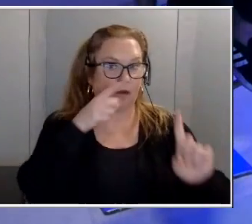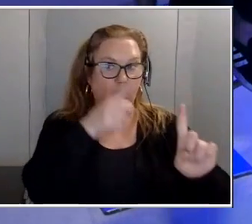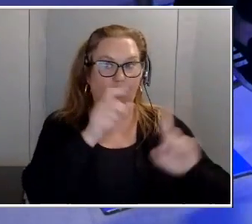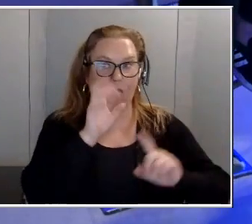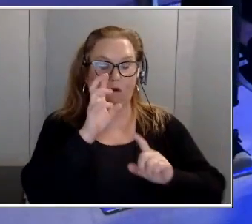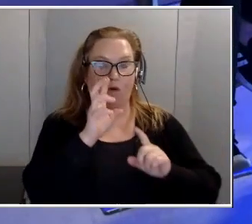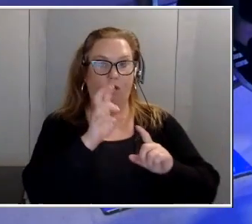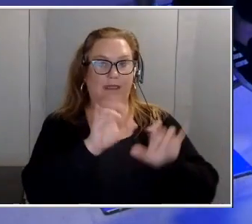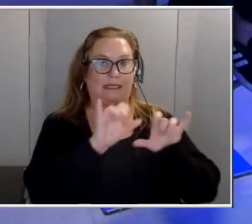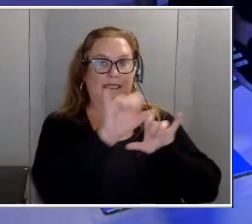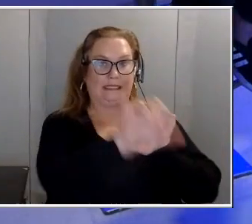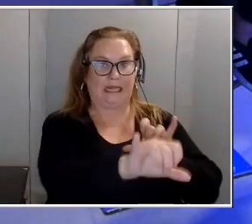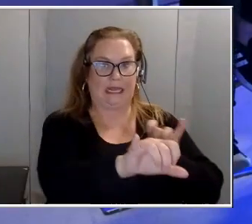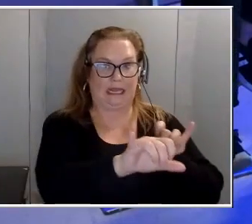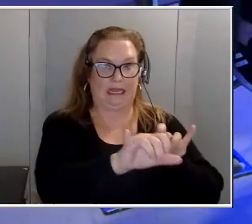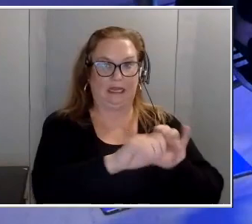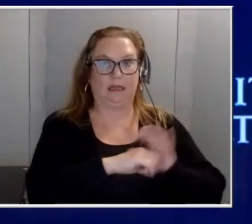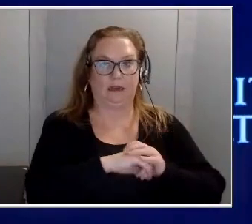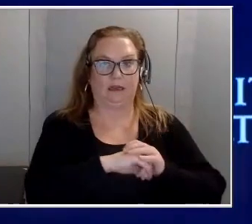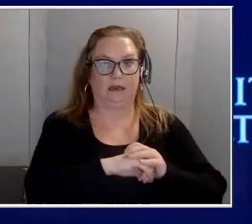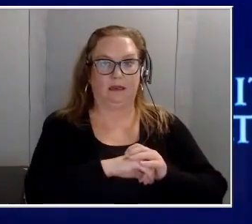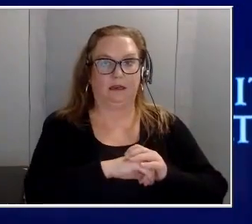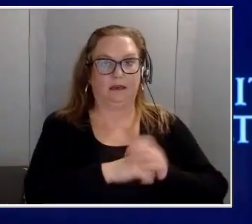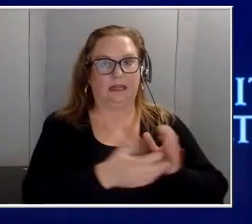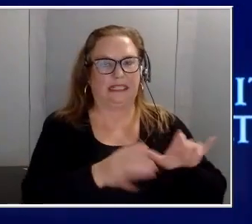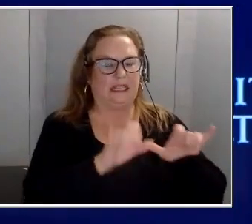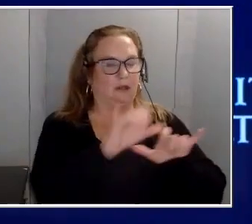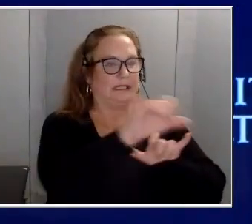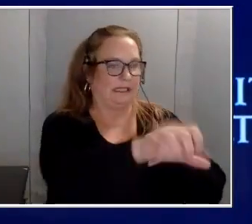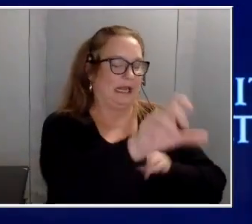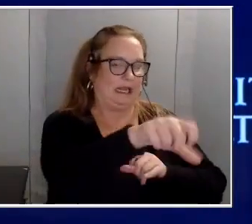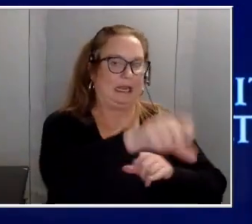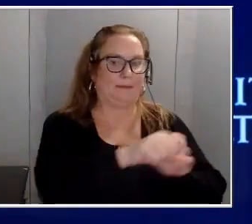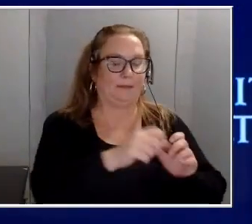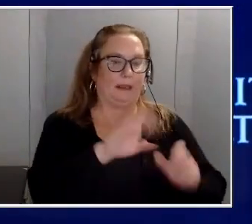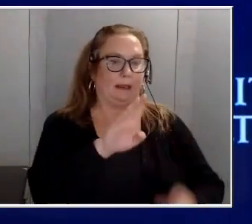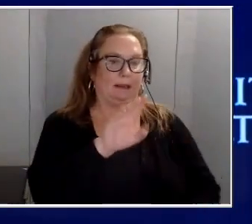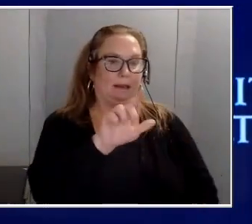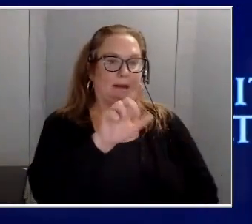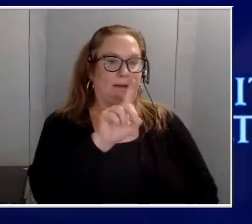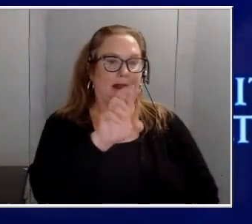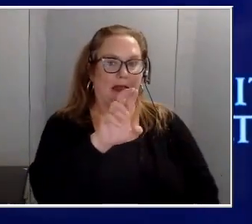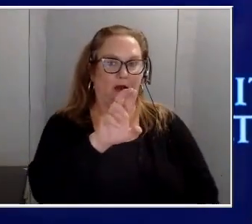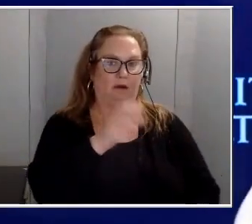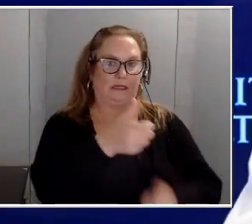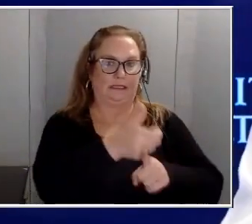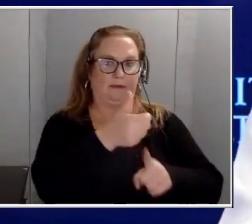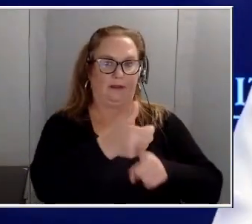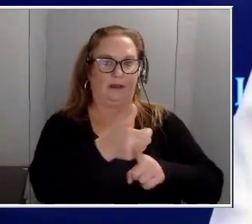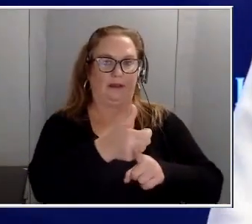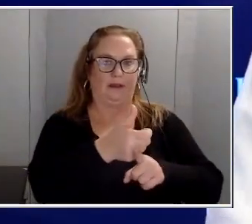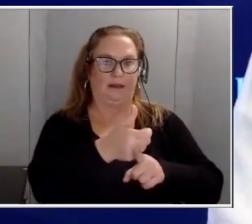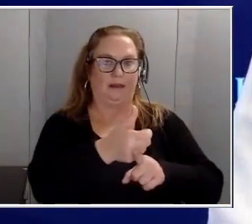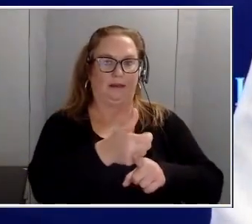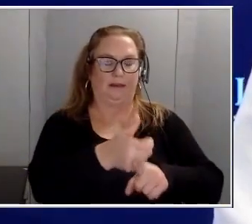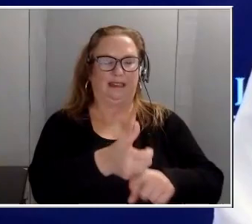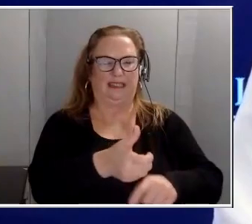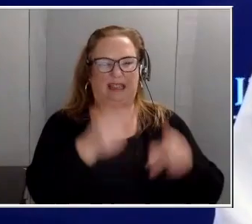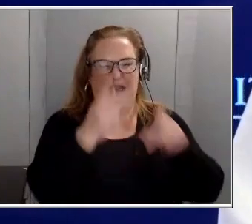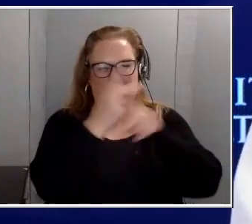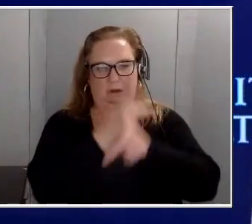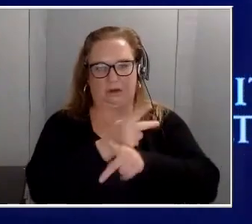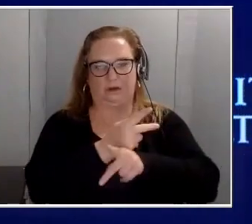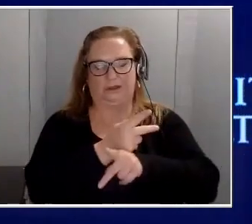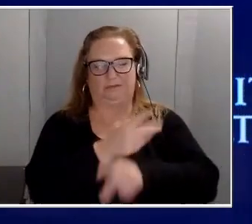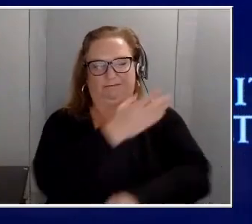there to stay for the long term? It's probably there to stay because the bladder itself is going to continue probably to get worse with time,